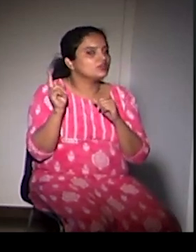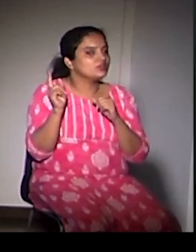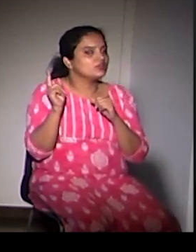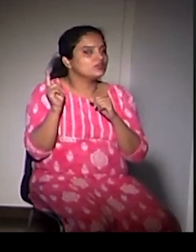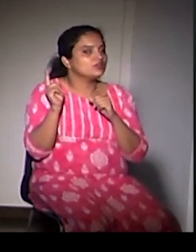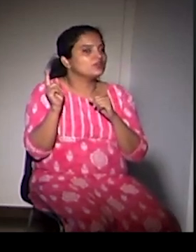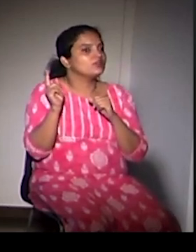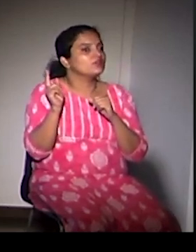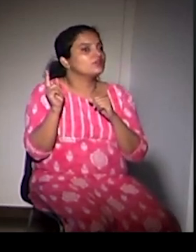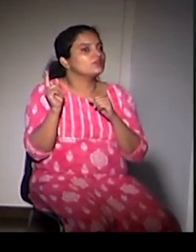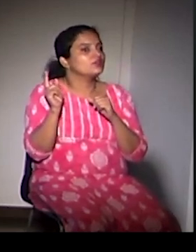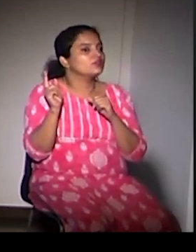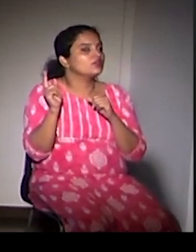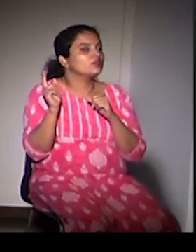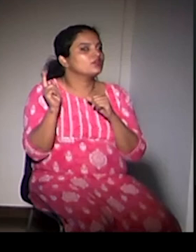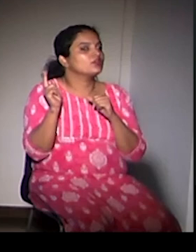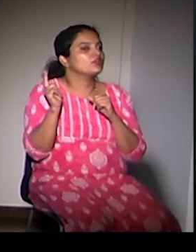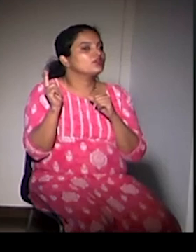But